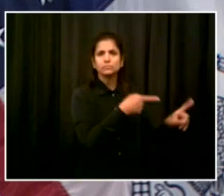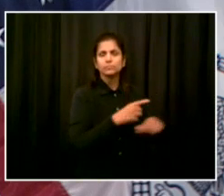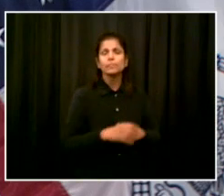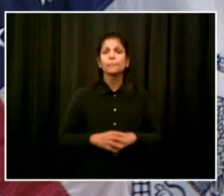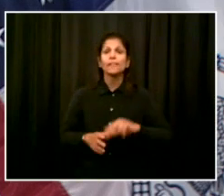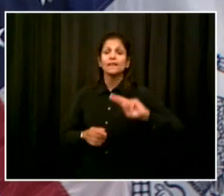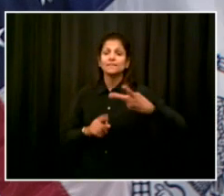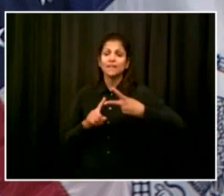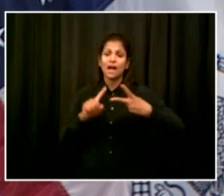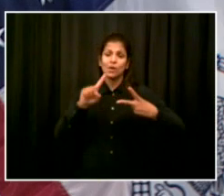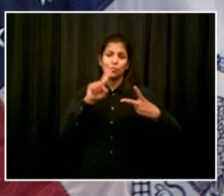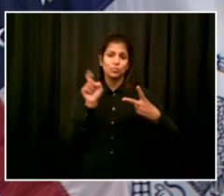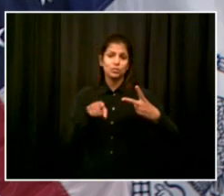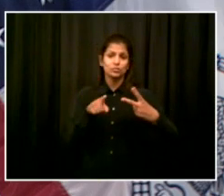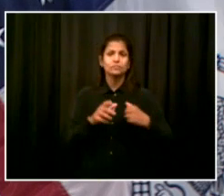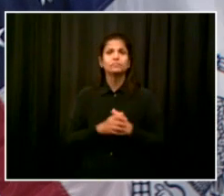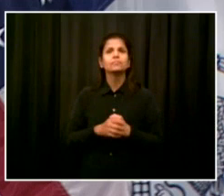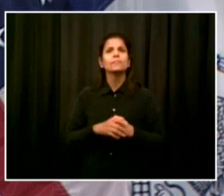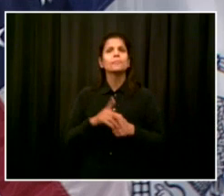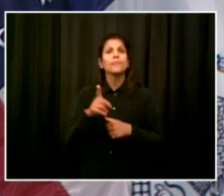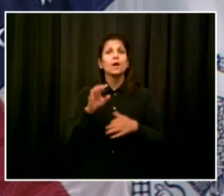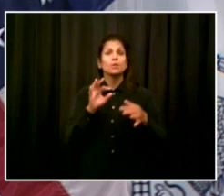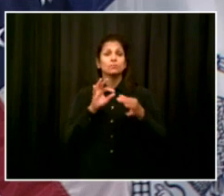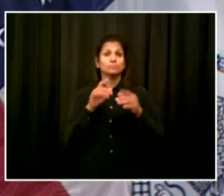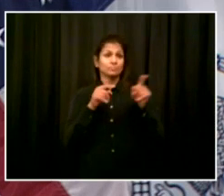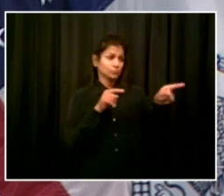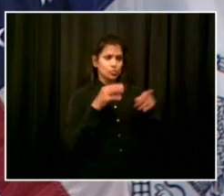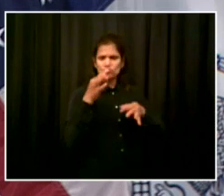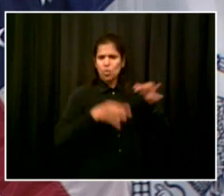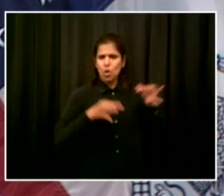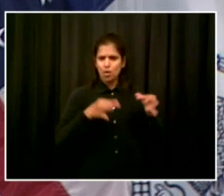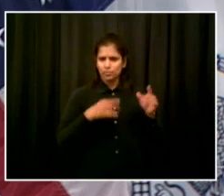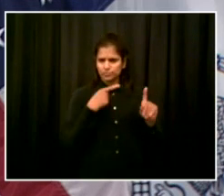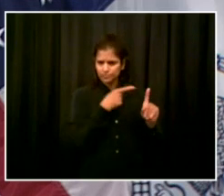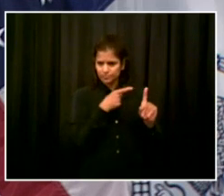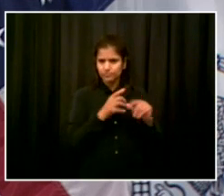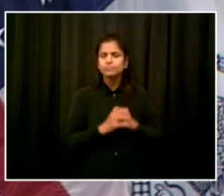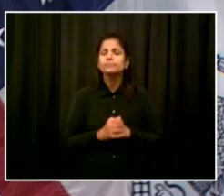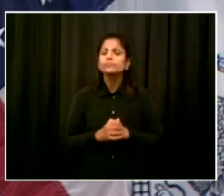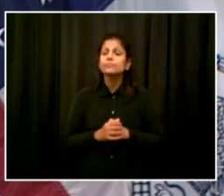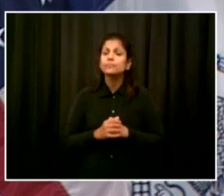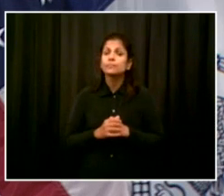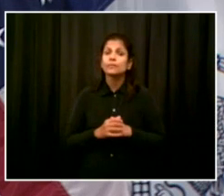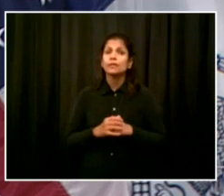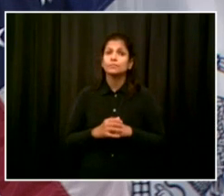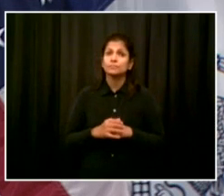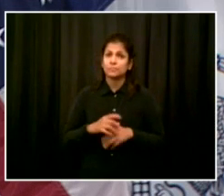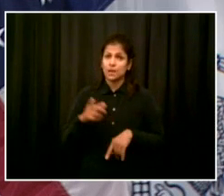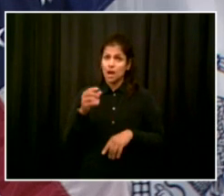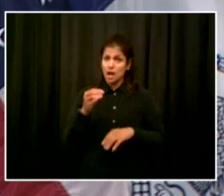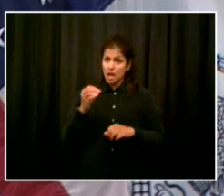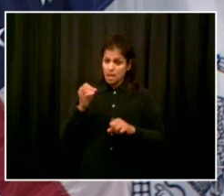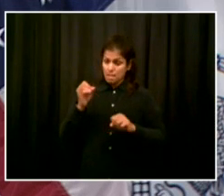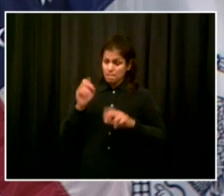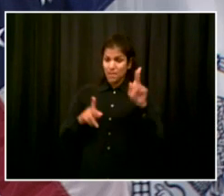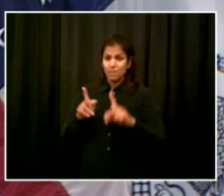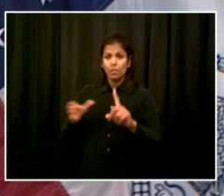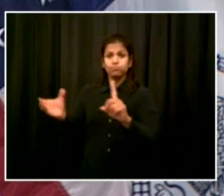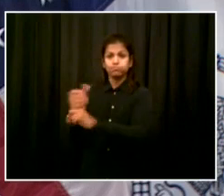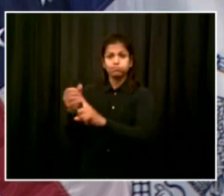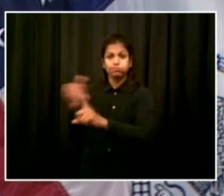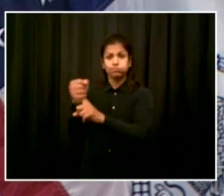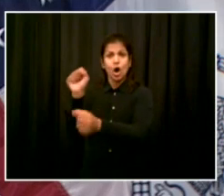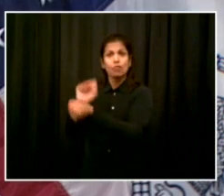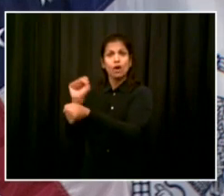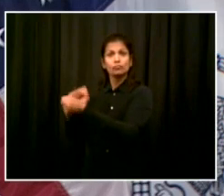only one had an open case per these own numbers. So you're saying that the court slowdown has